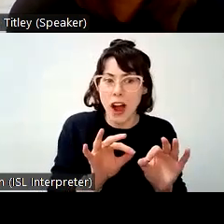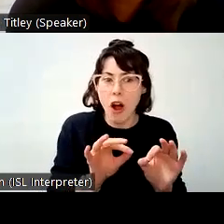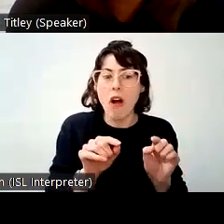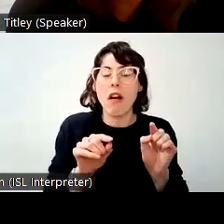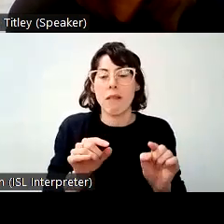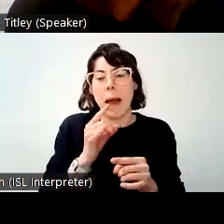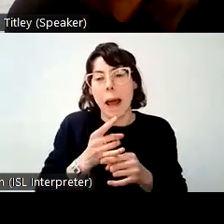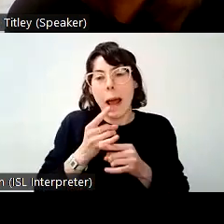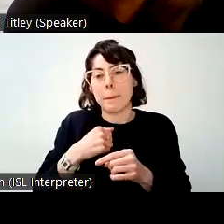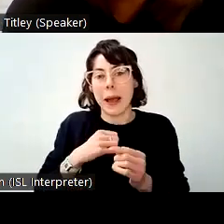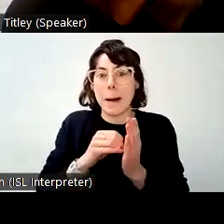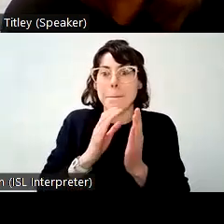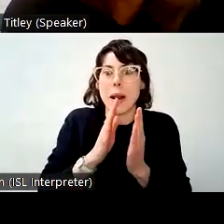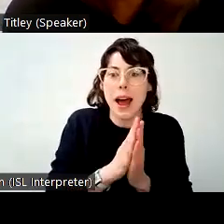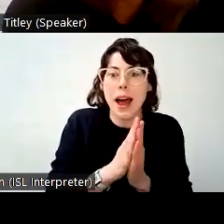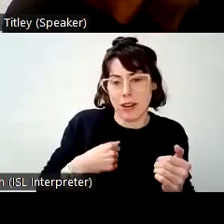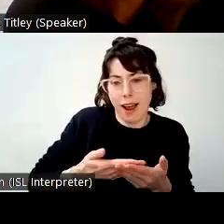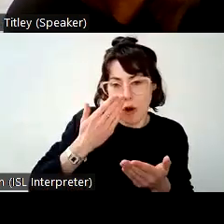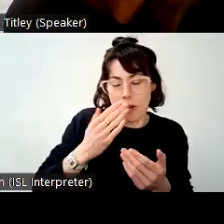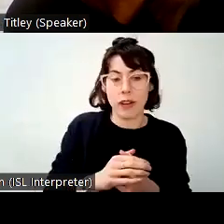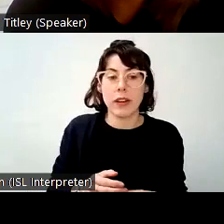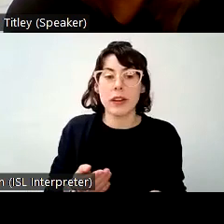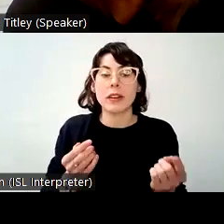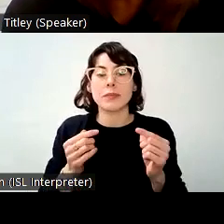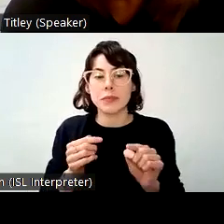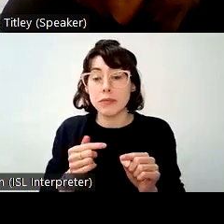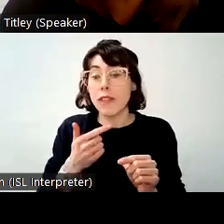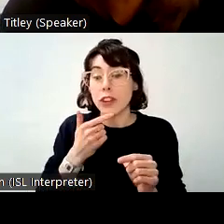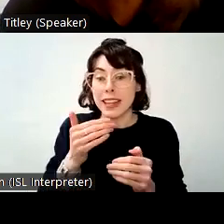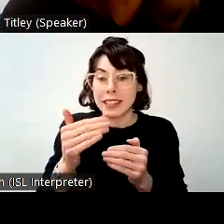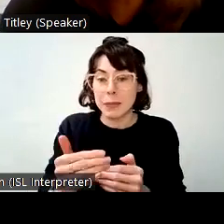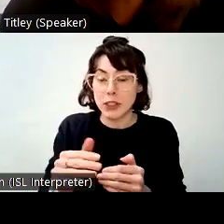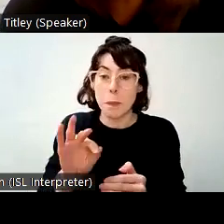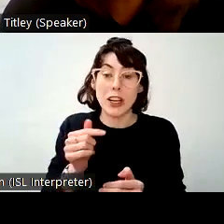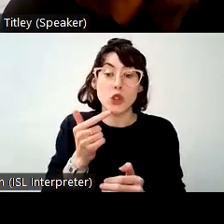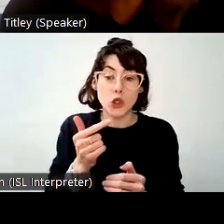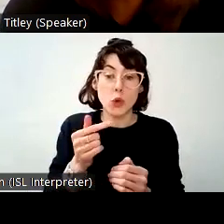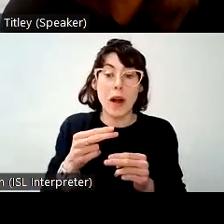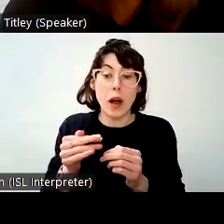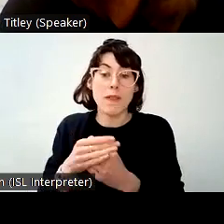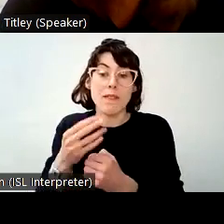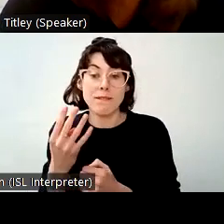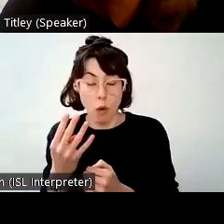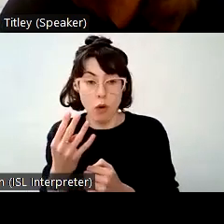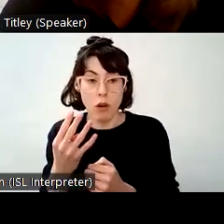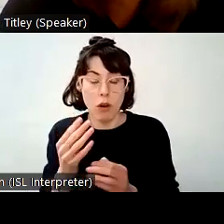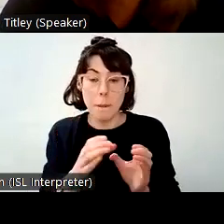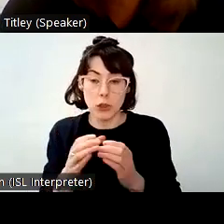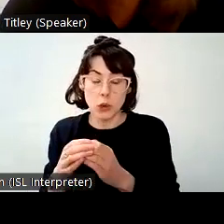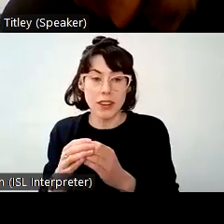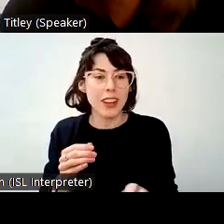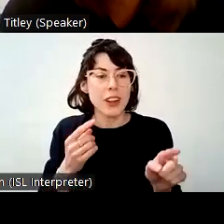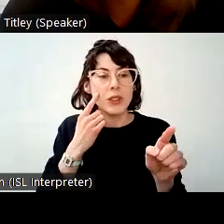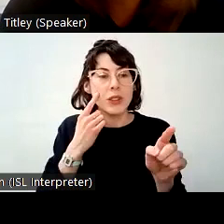then you choose 2 out of the 4 electives for the second semester as well. So the first one there is the one that I'll be delivering, and I spoke to you